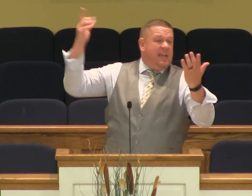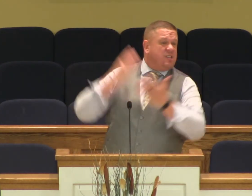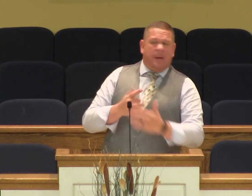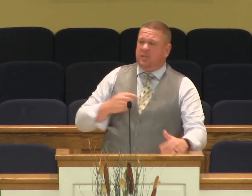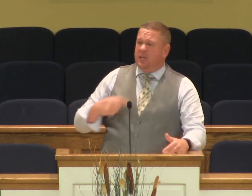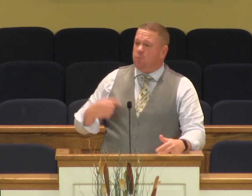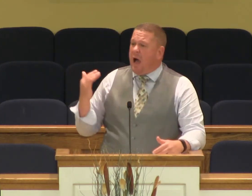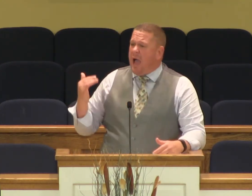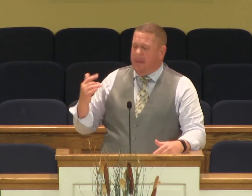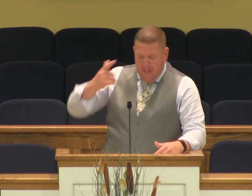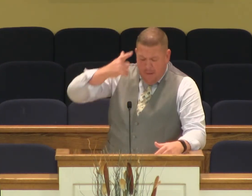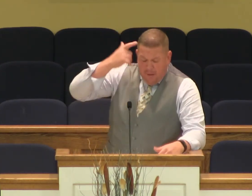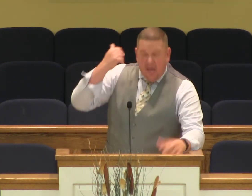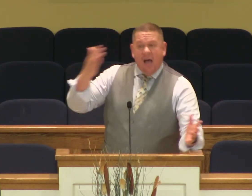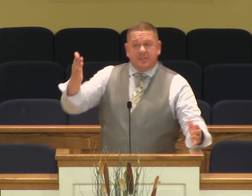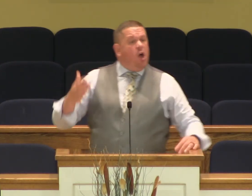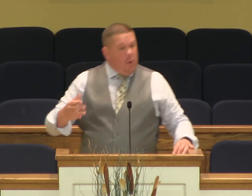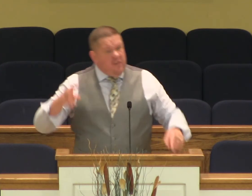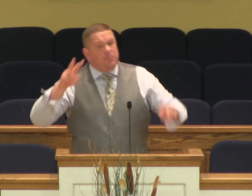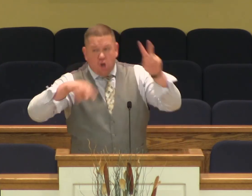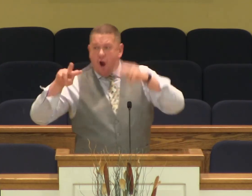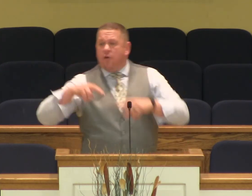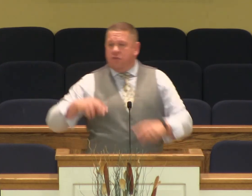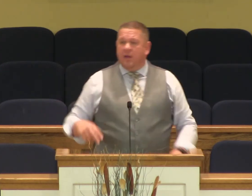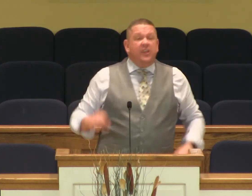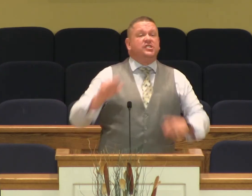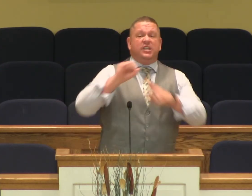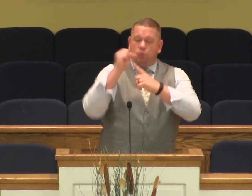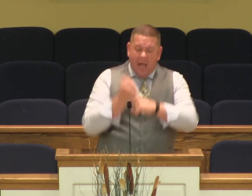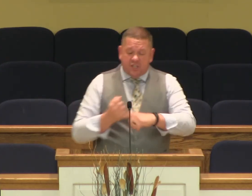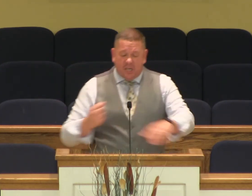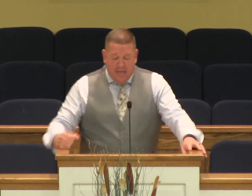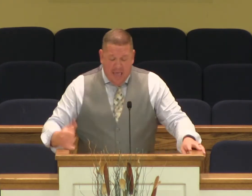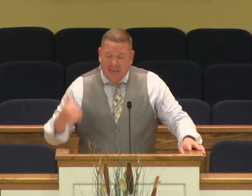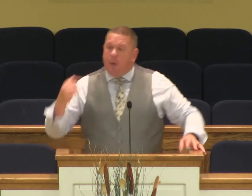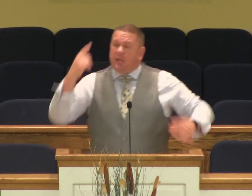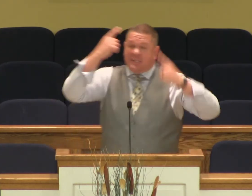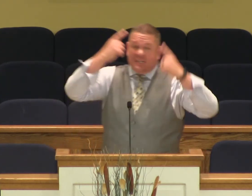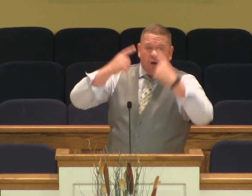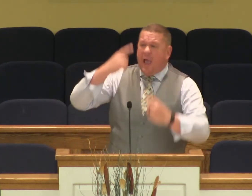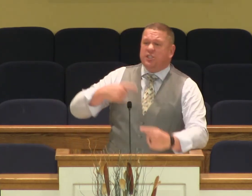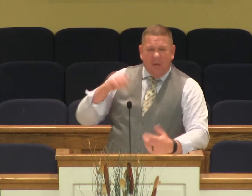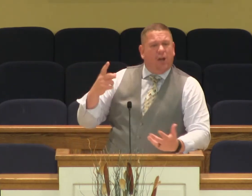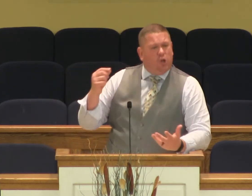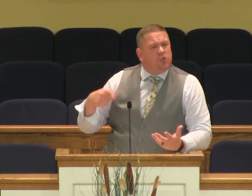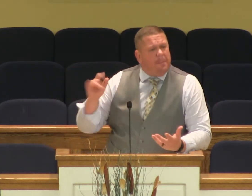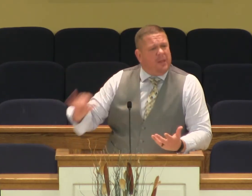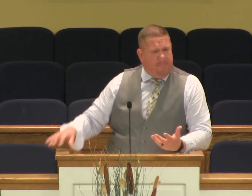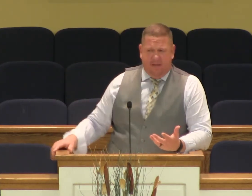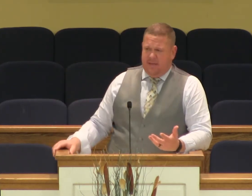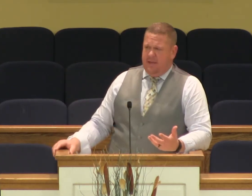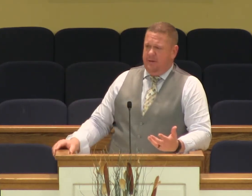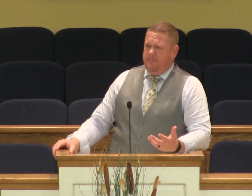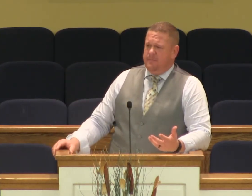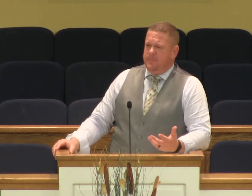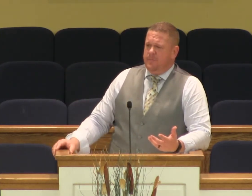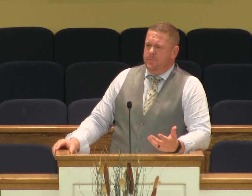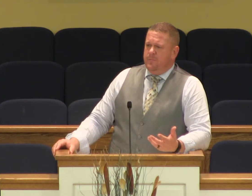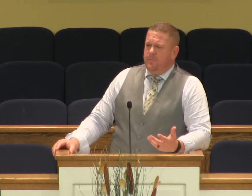until he stops us. Why? Because we've observed the situation. And now in consideration, we got to do something about